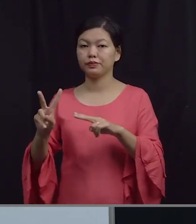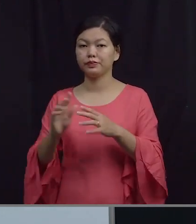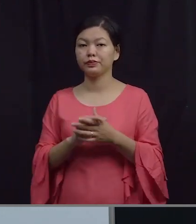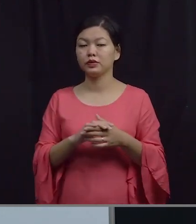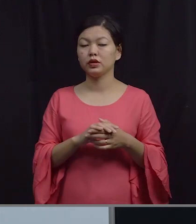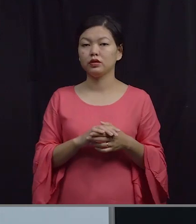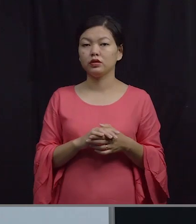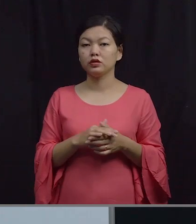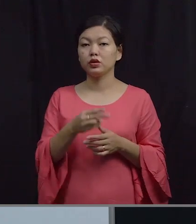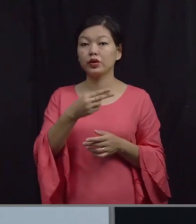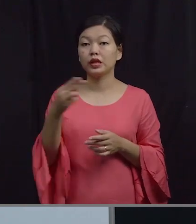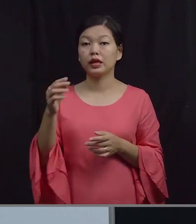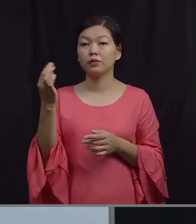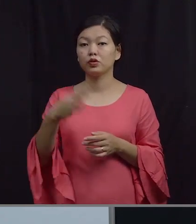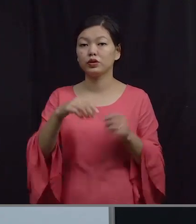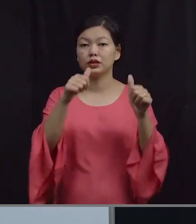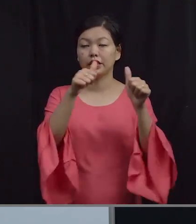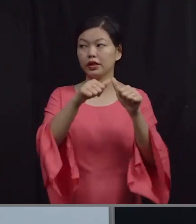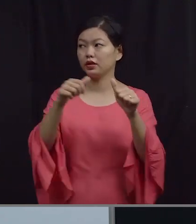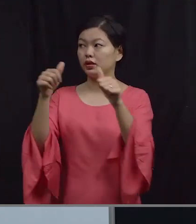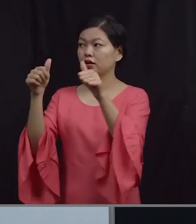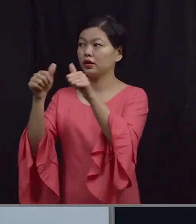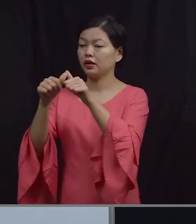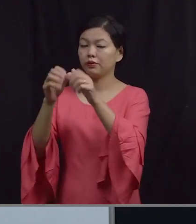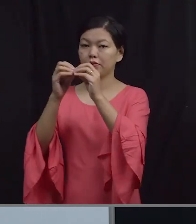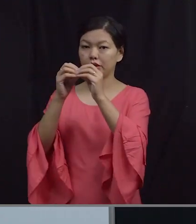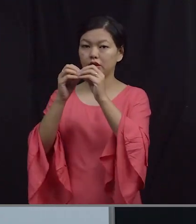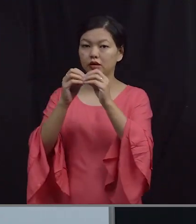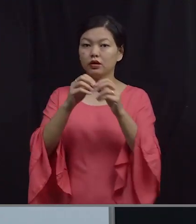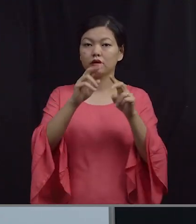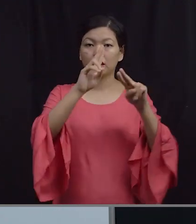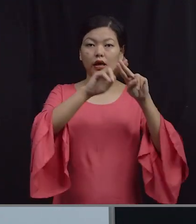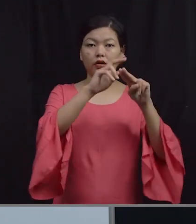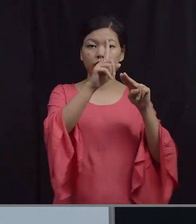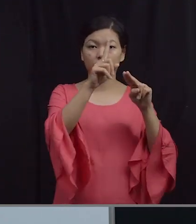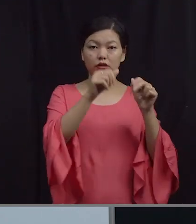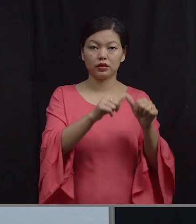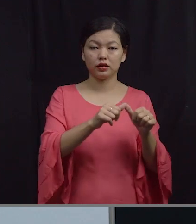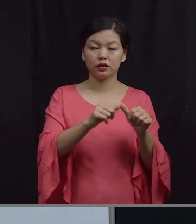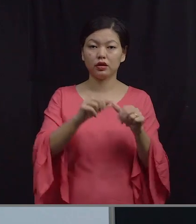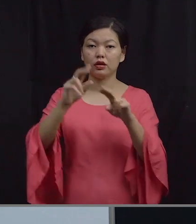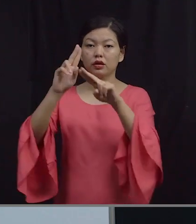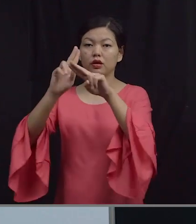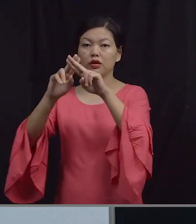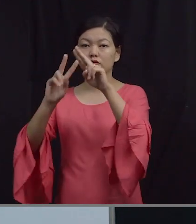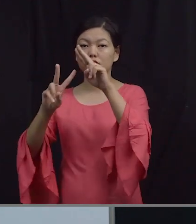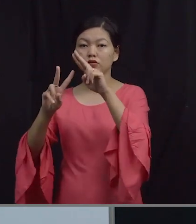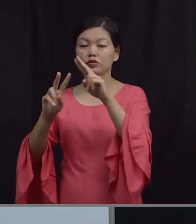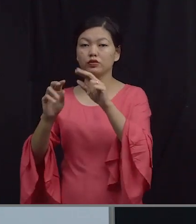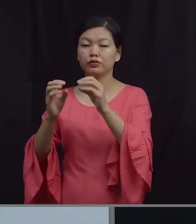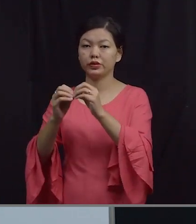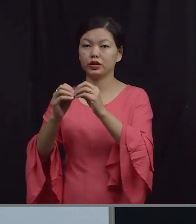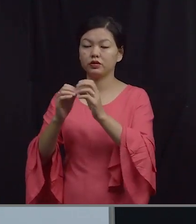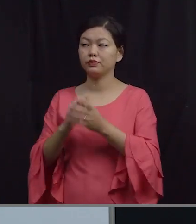now let's understand how the diagram will form. Okay, how the image will form. So here I have placed one object. This is a point size object